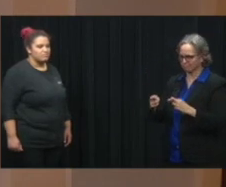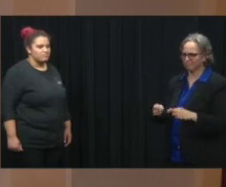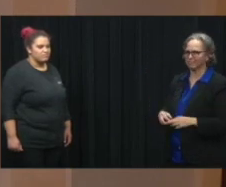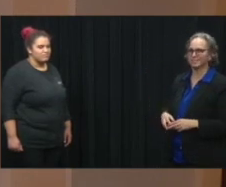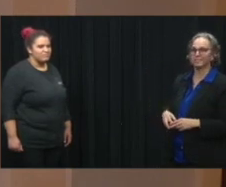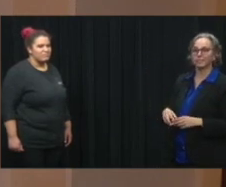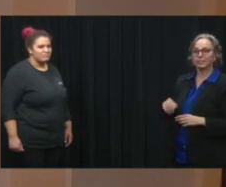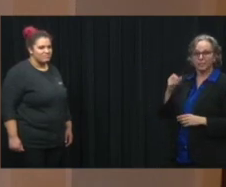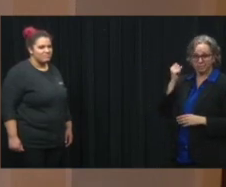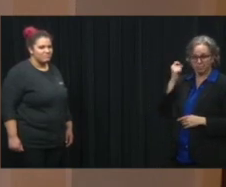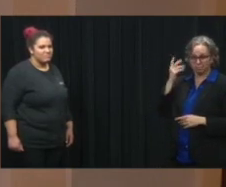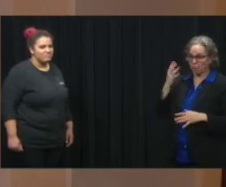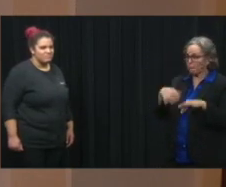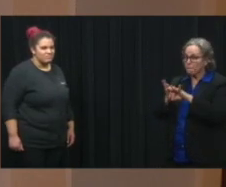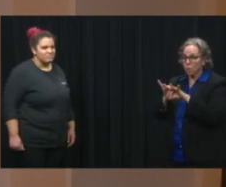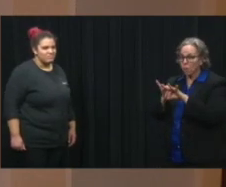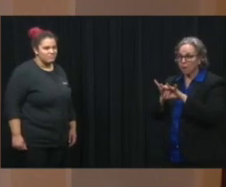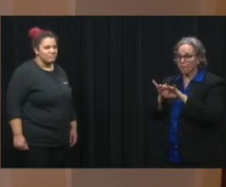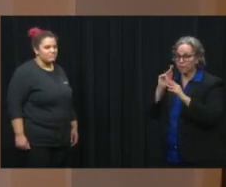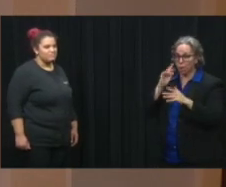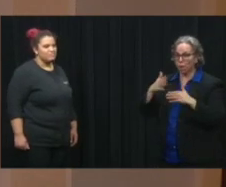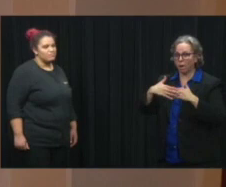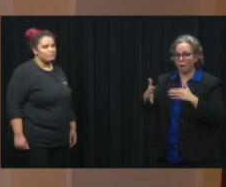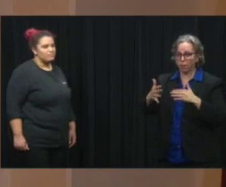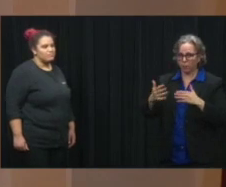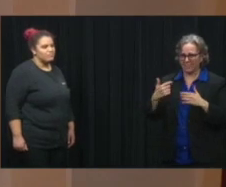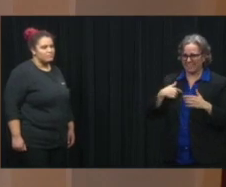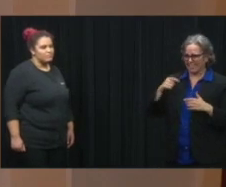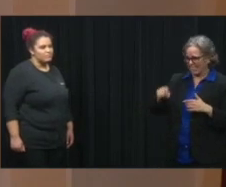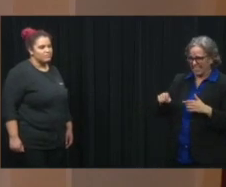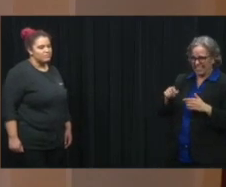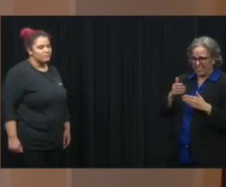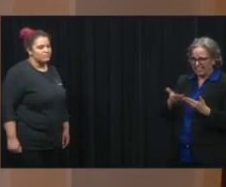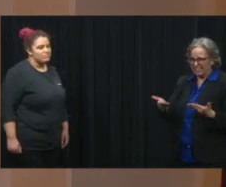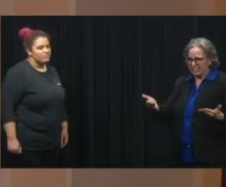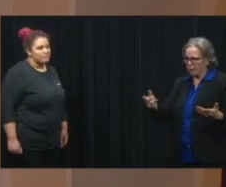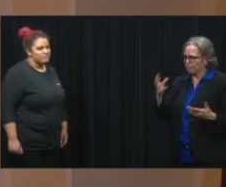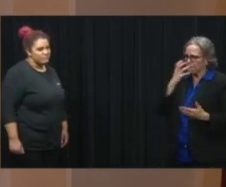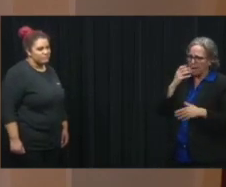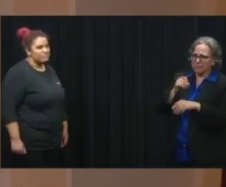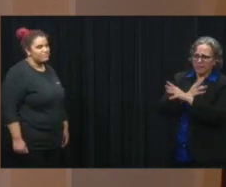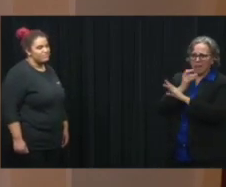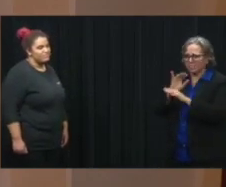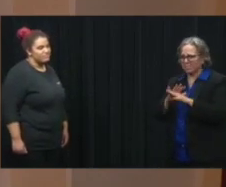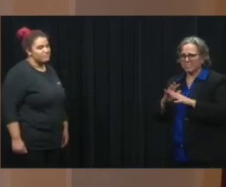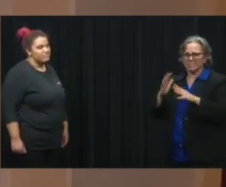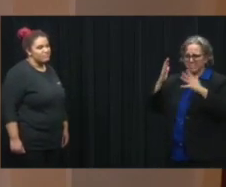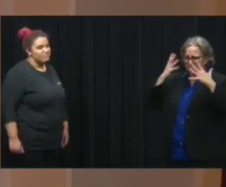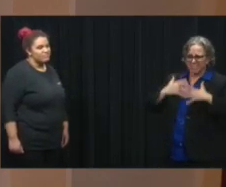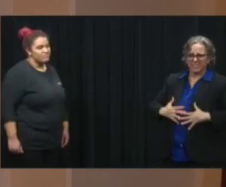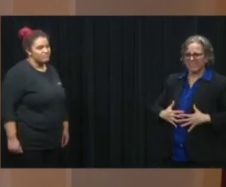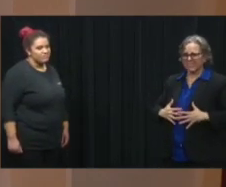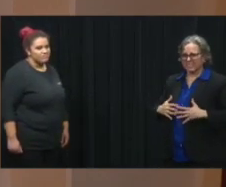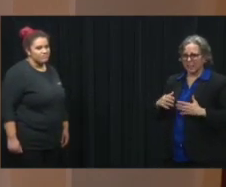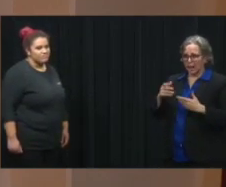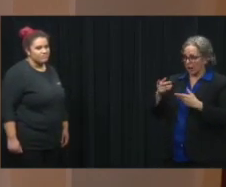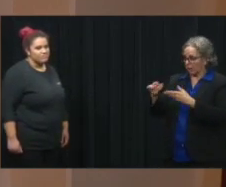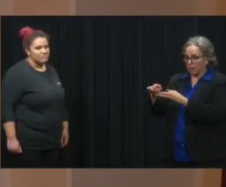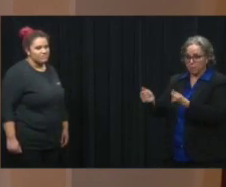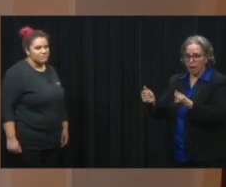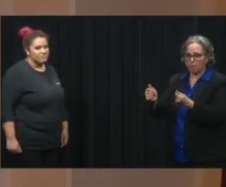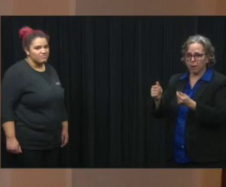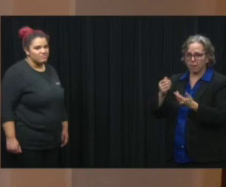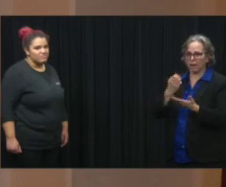be important going forward, because we're going to need these supplies even as we restart the economy, so that we can continue to